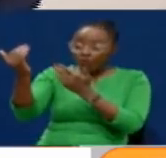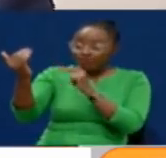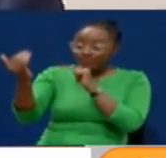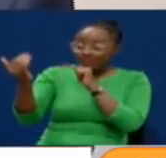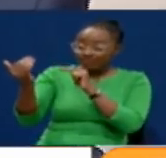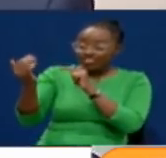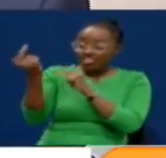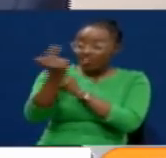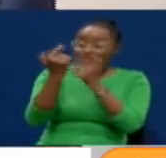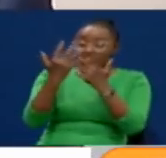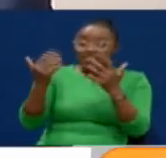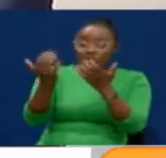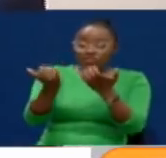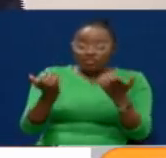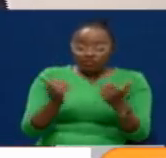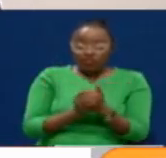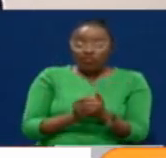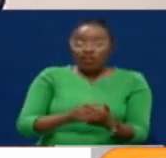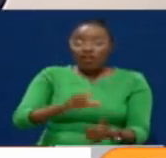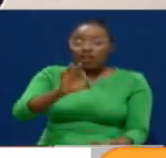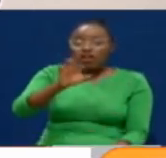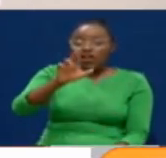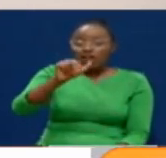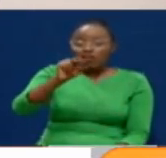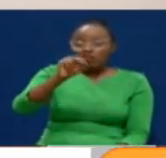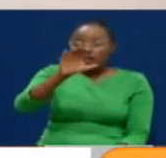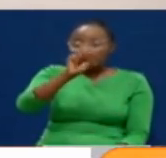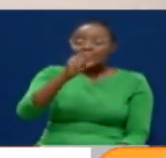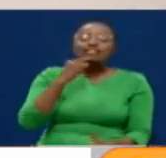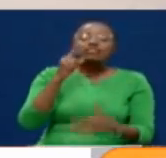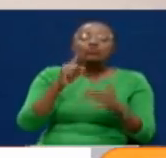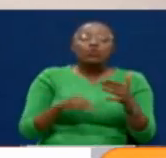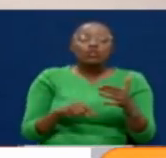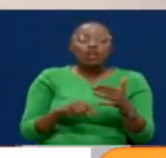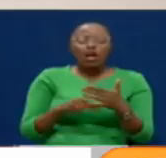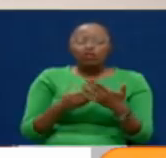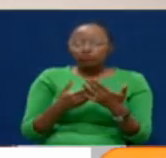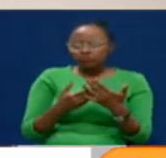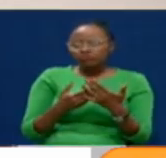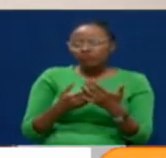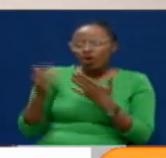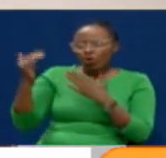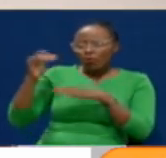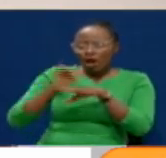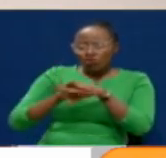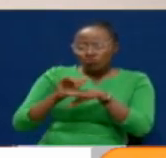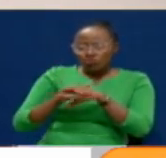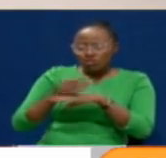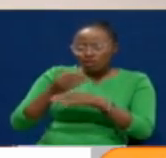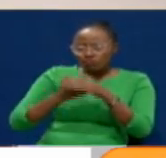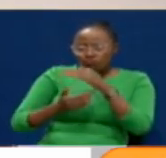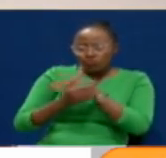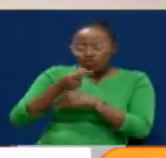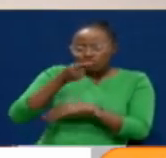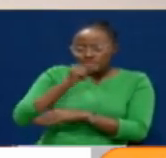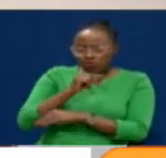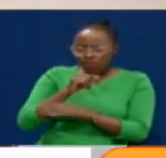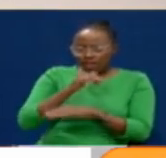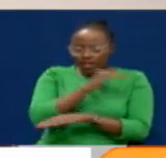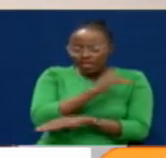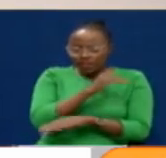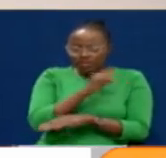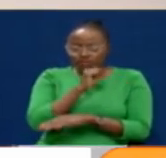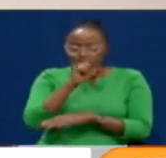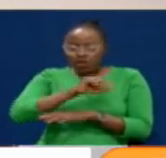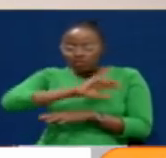nation. Francis Bacon said, hope is a good breakfast but a bad supper. That you can wake up with hope, but if you have to go back to